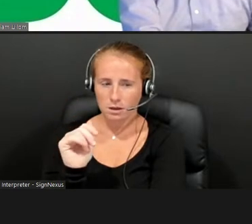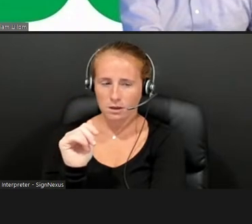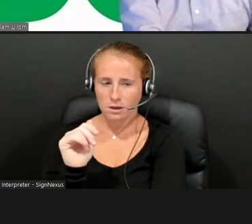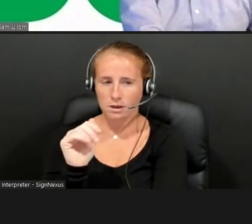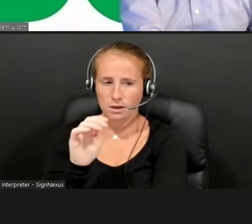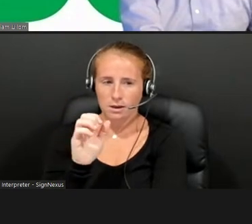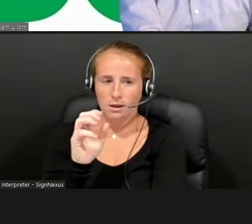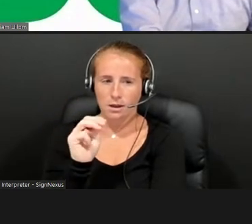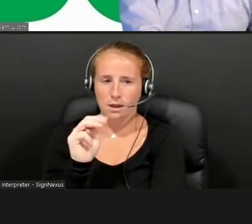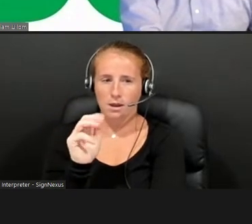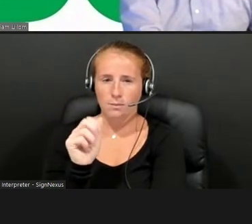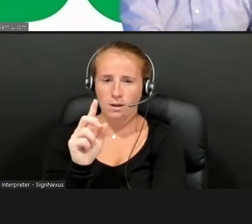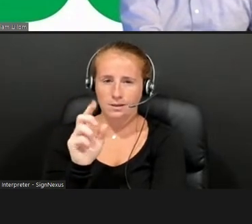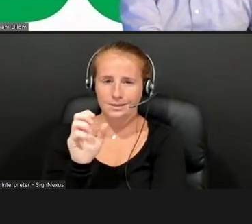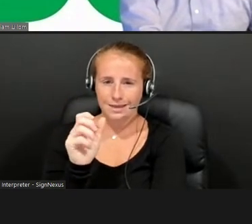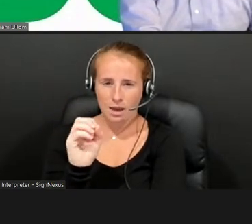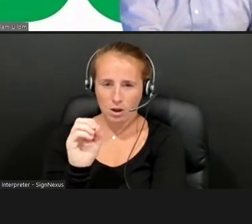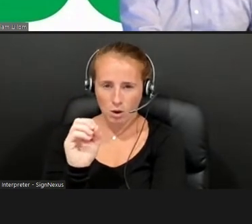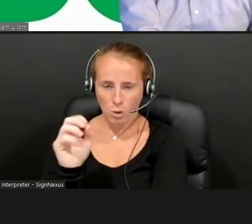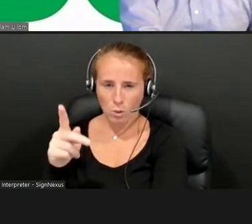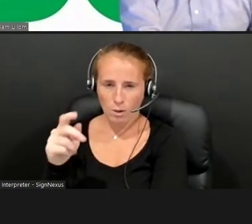Amadeo pellen